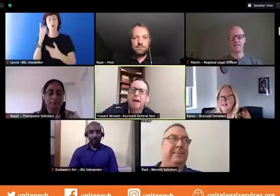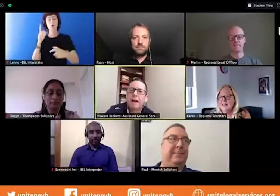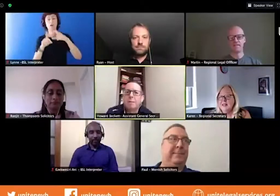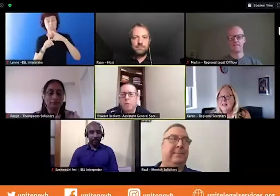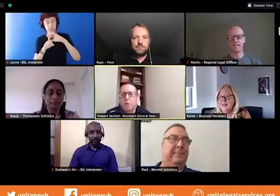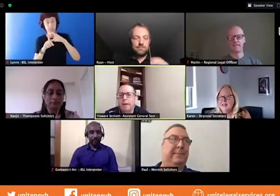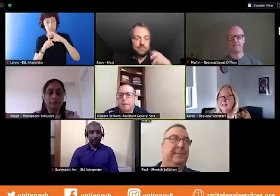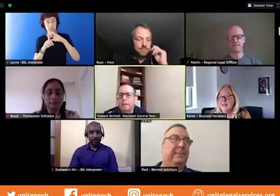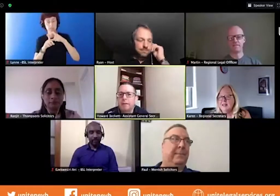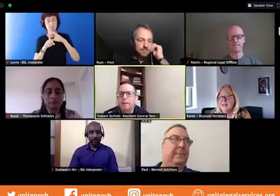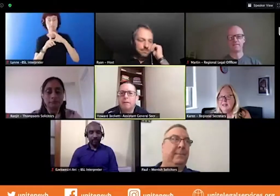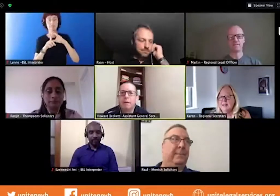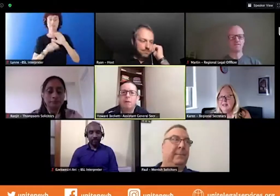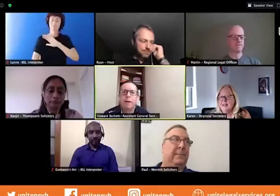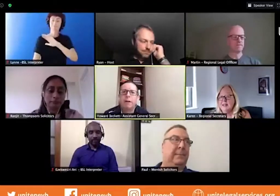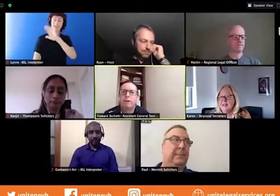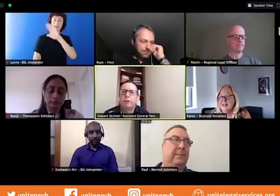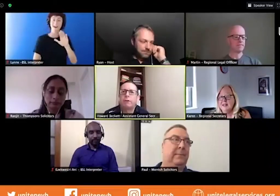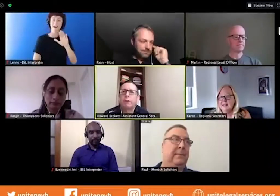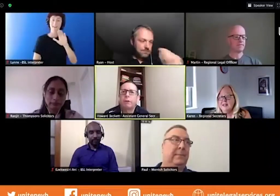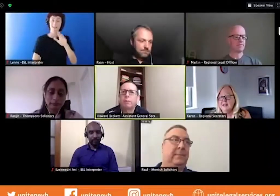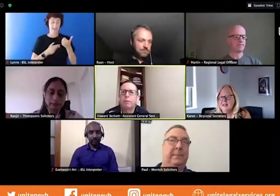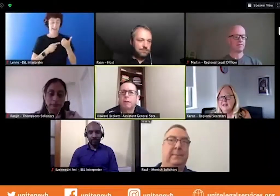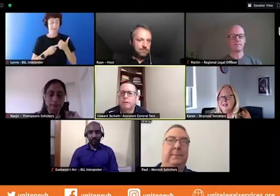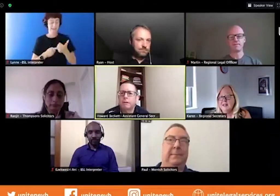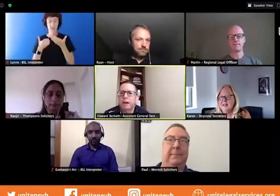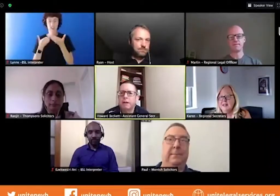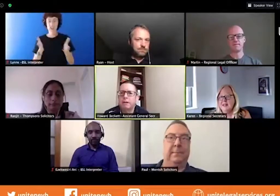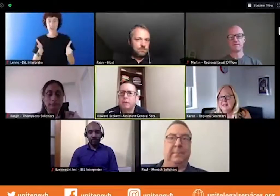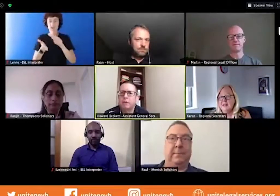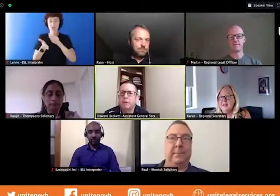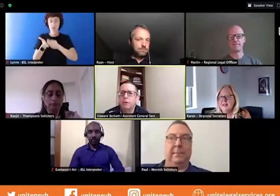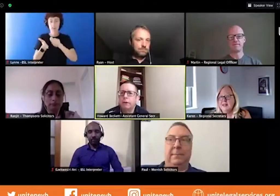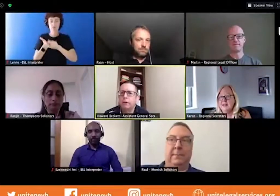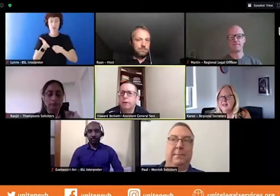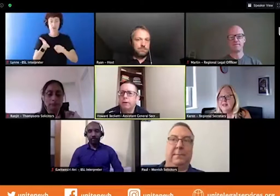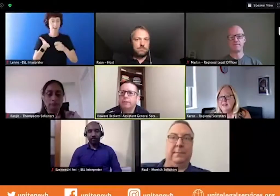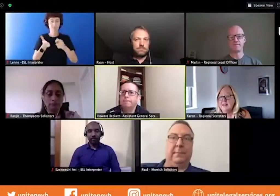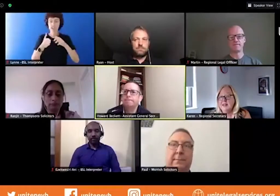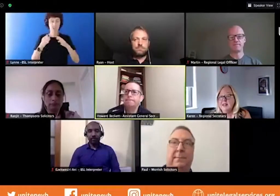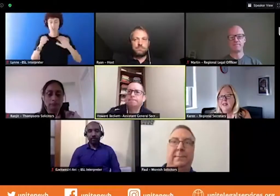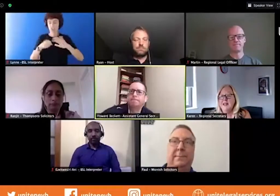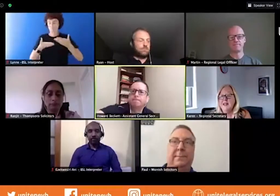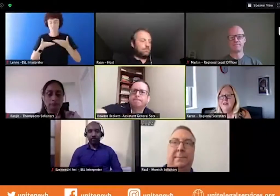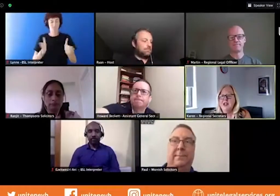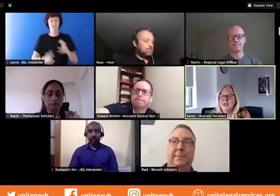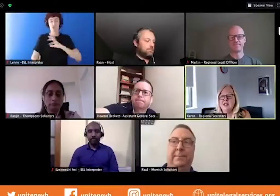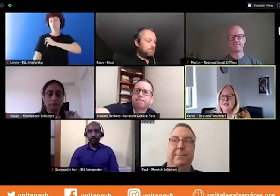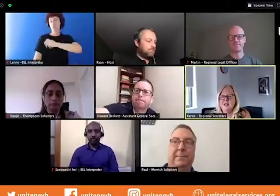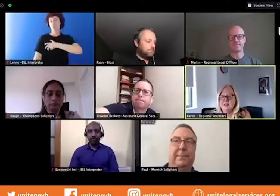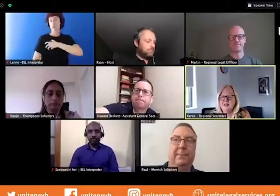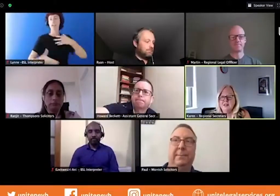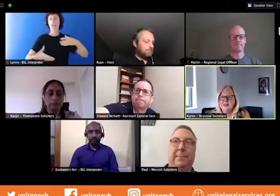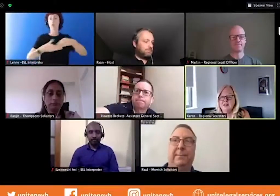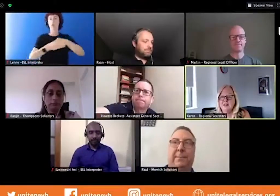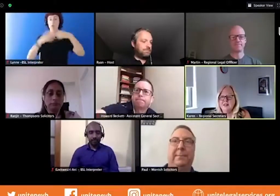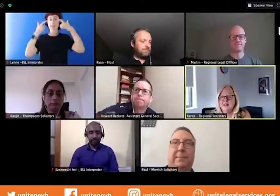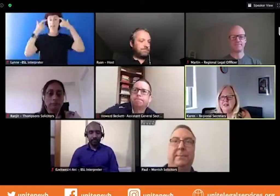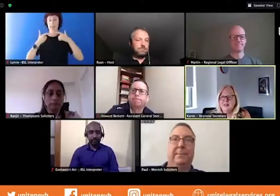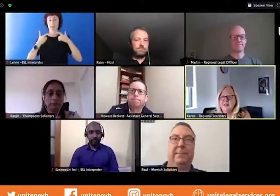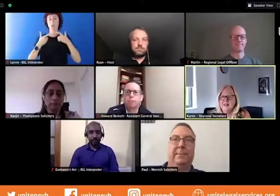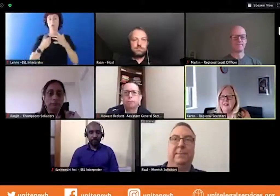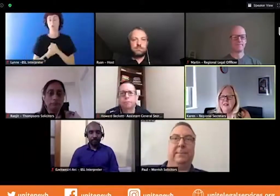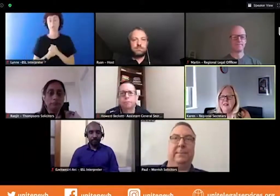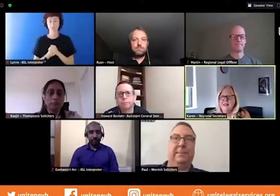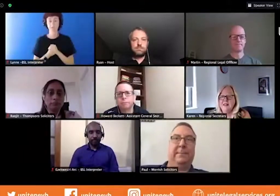Hi, I'm Howard Beckett, Assistant General Secretary for a number of things in Unite, including legal affairs. Ranjit?